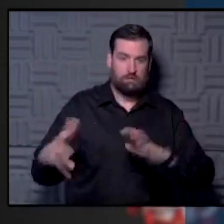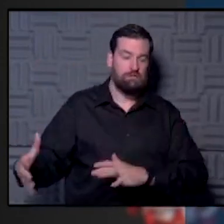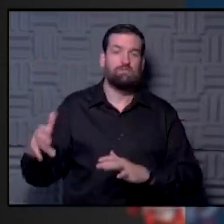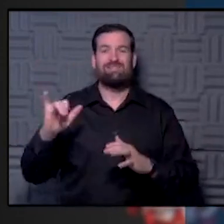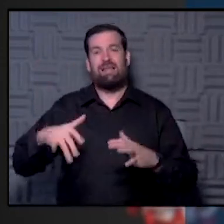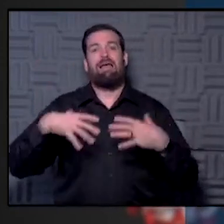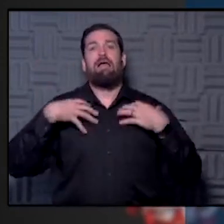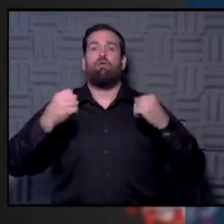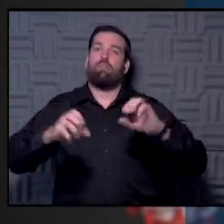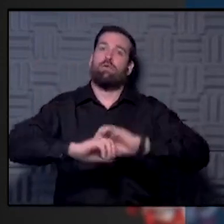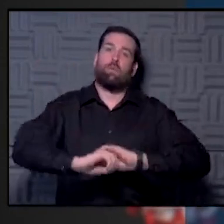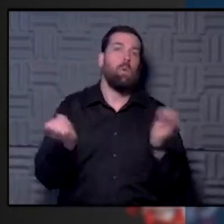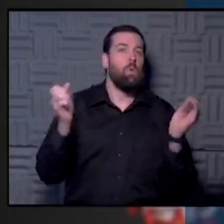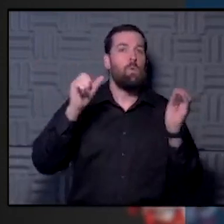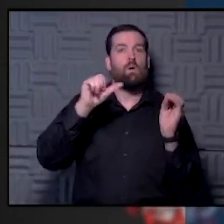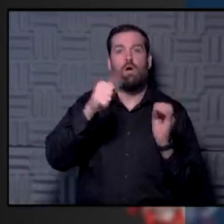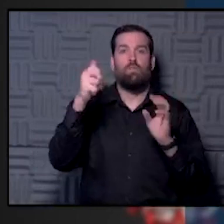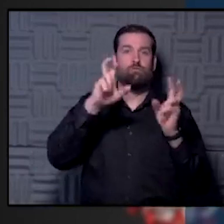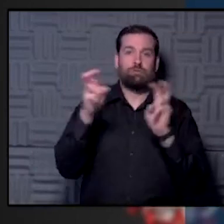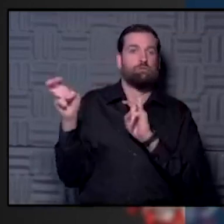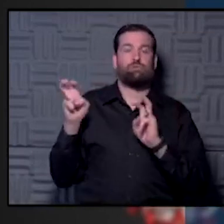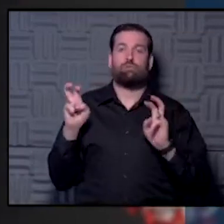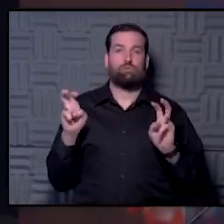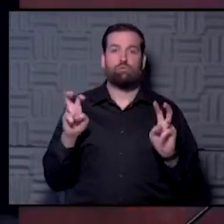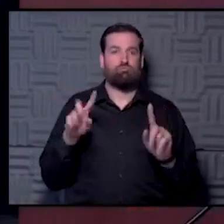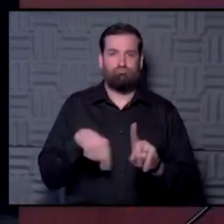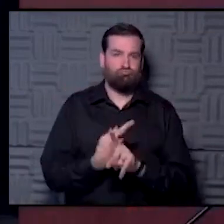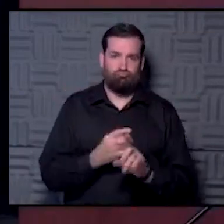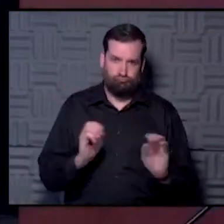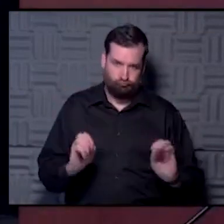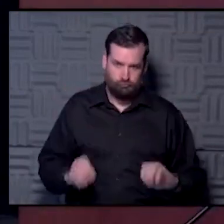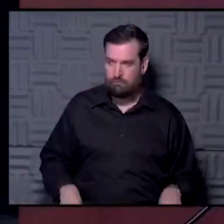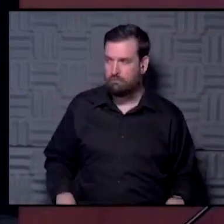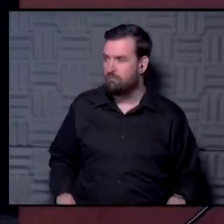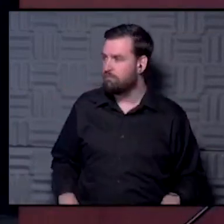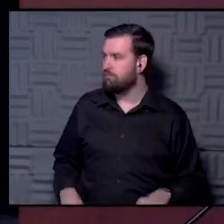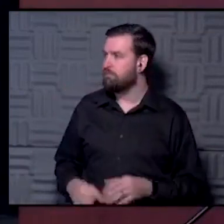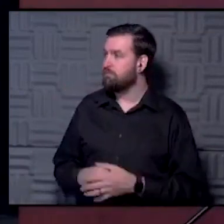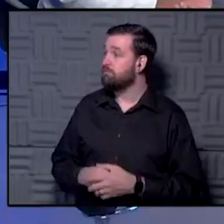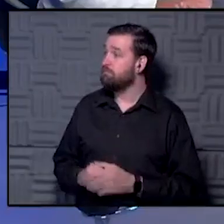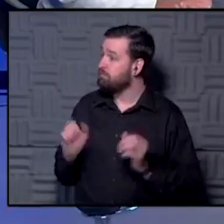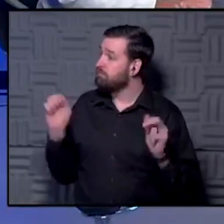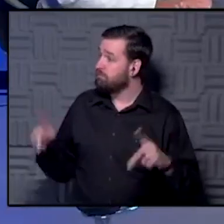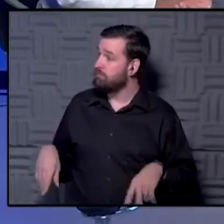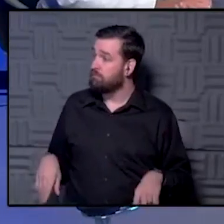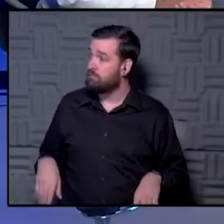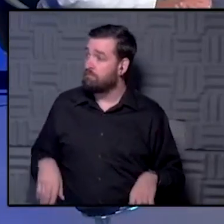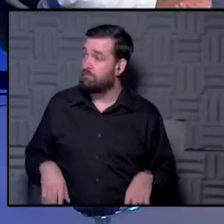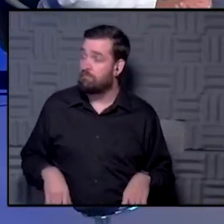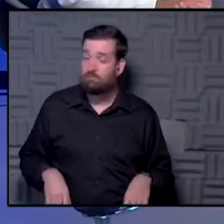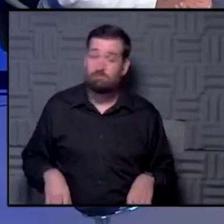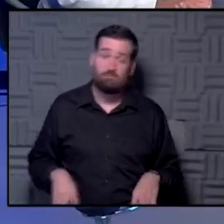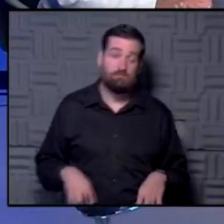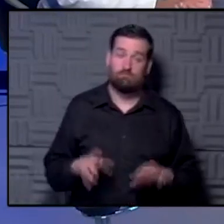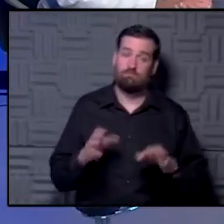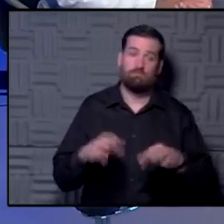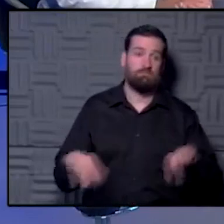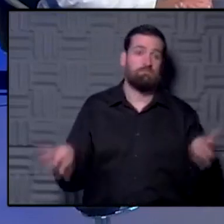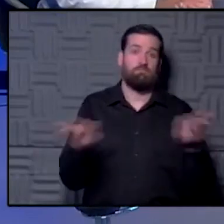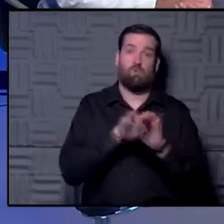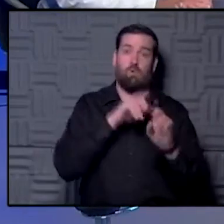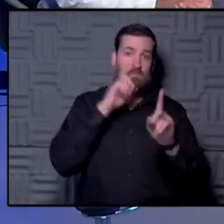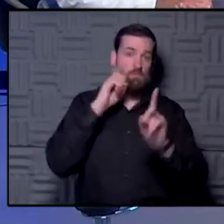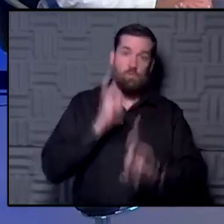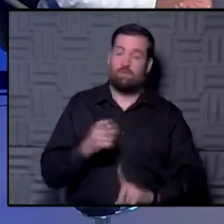healthy, right, no chronic medical condition bucket. All right. So those are really important points,